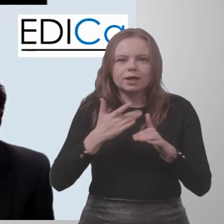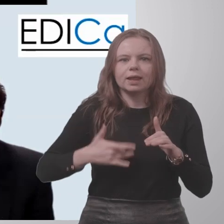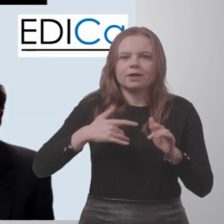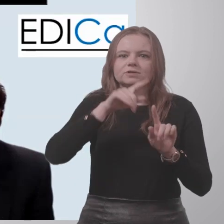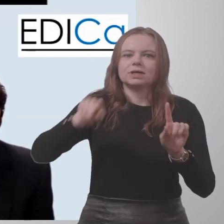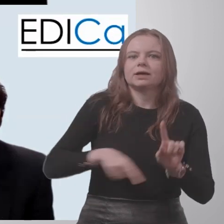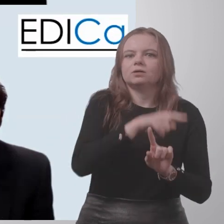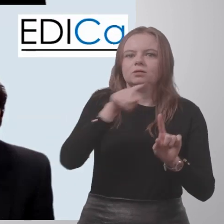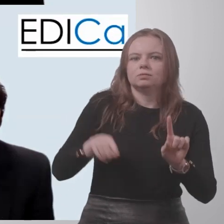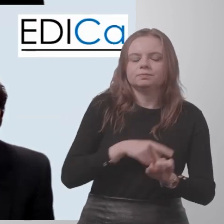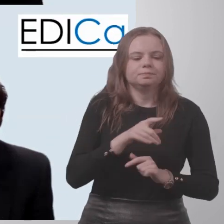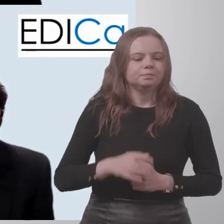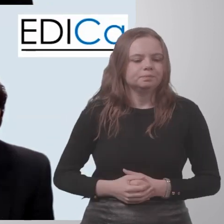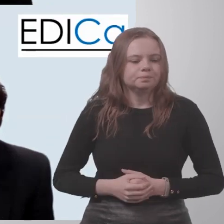cycle.